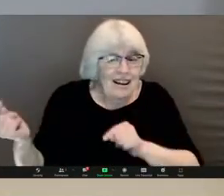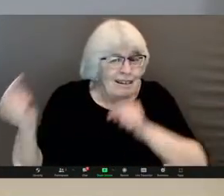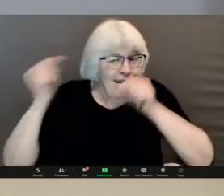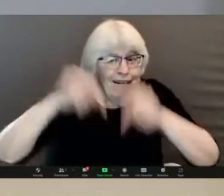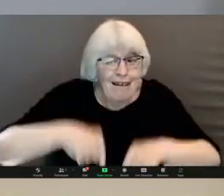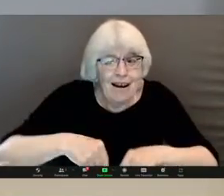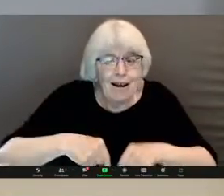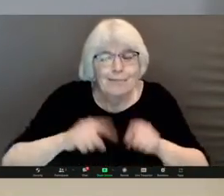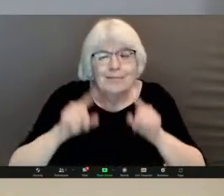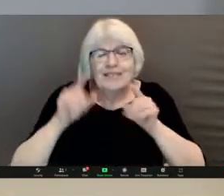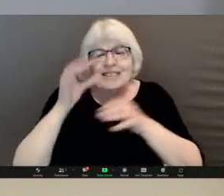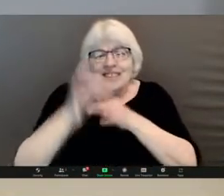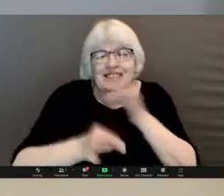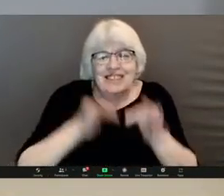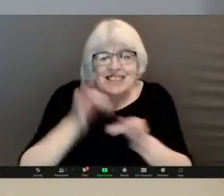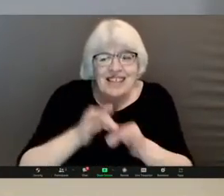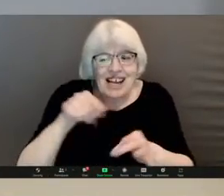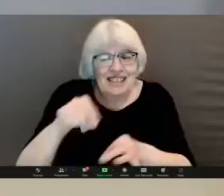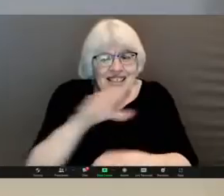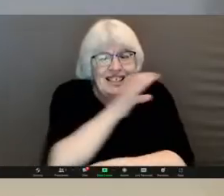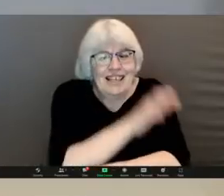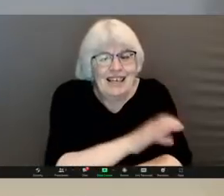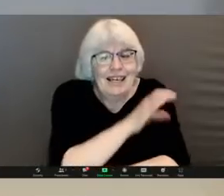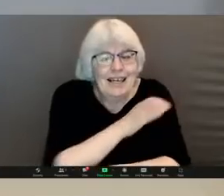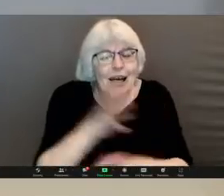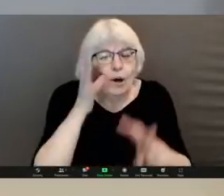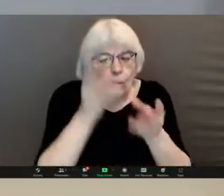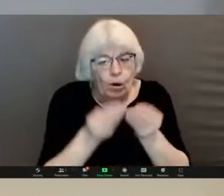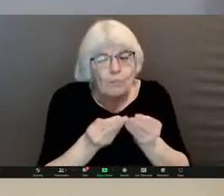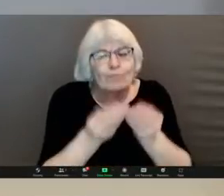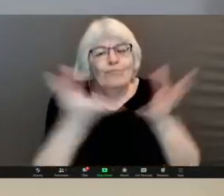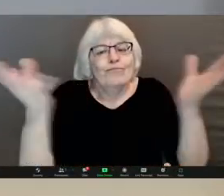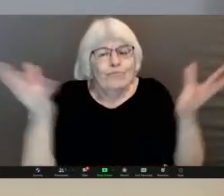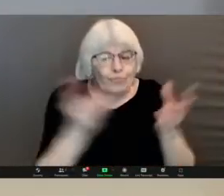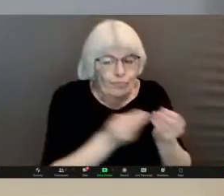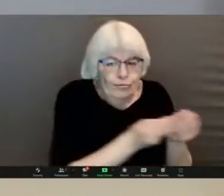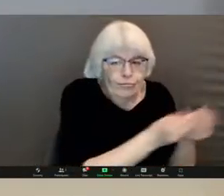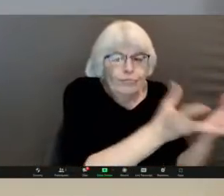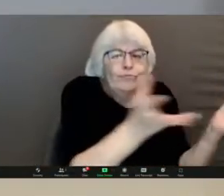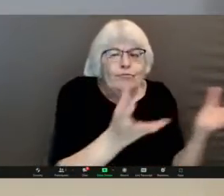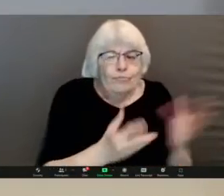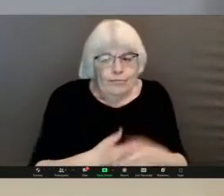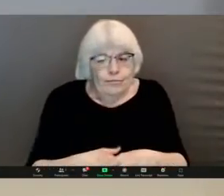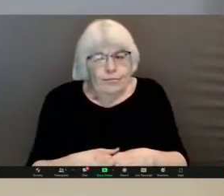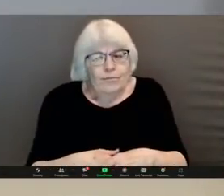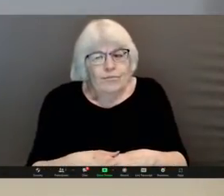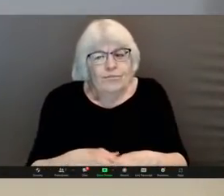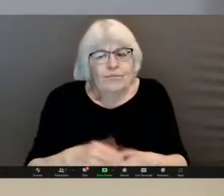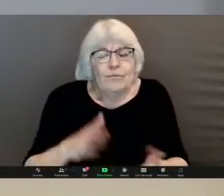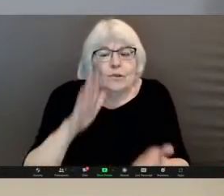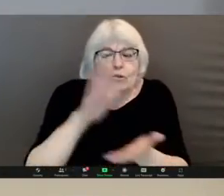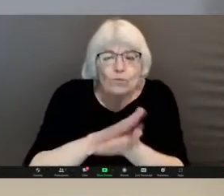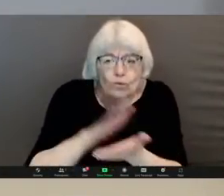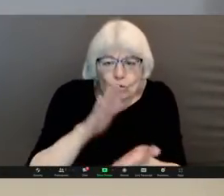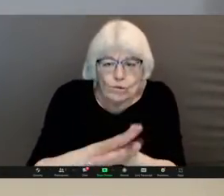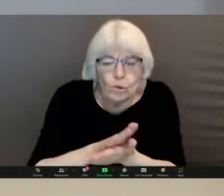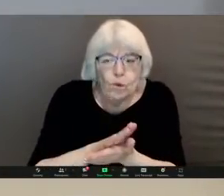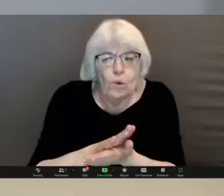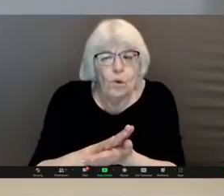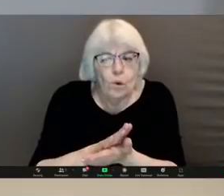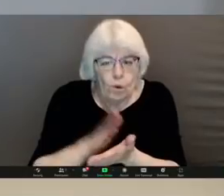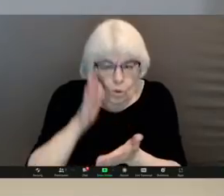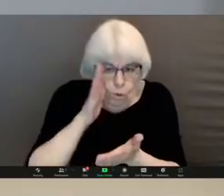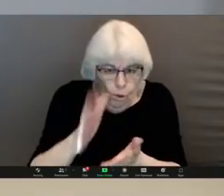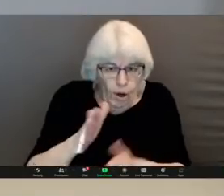release out and information out through the school system as well later this week once those kits